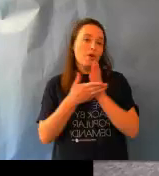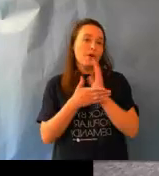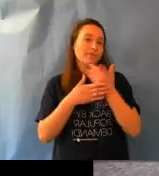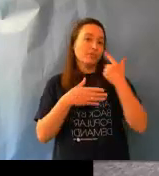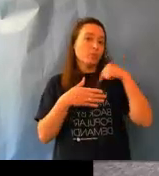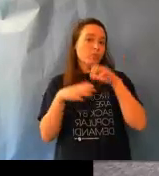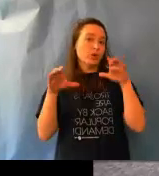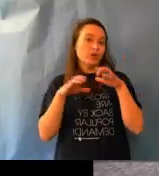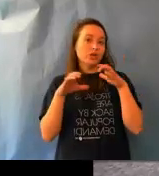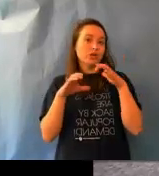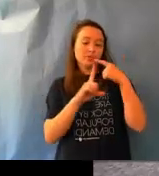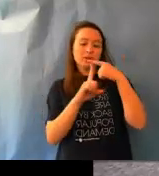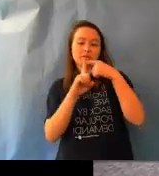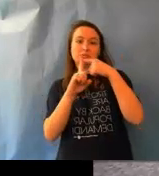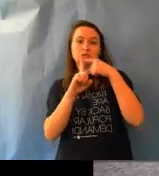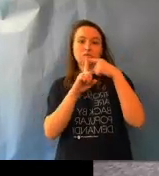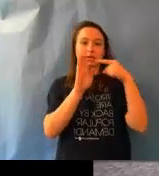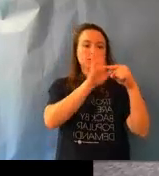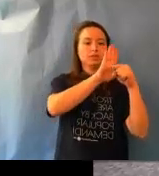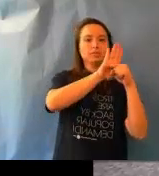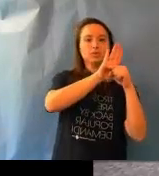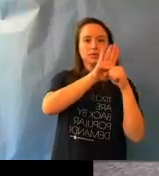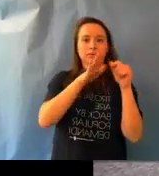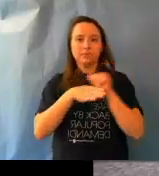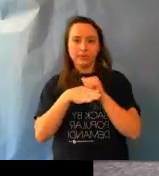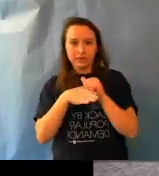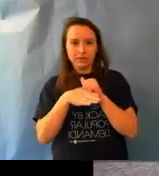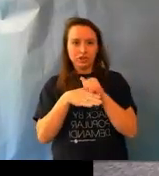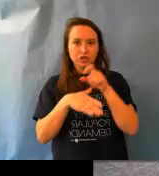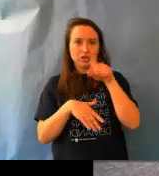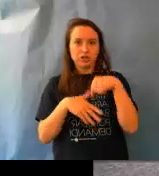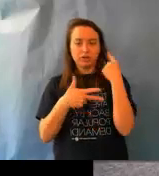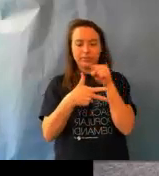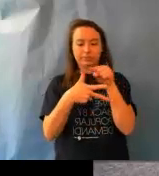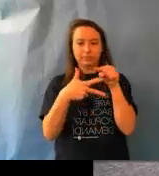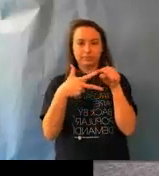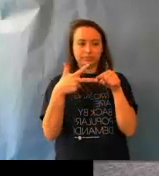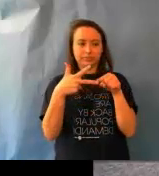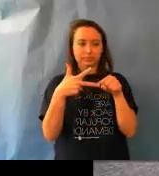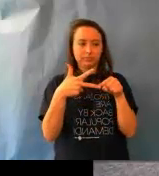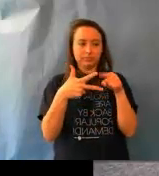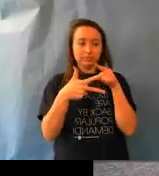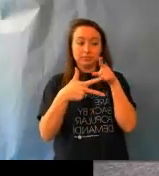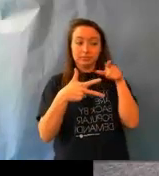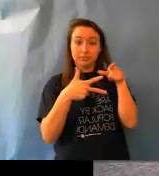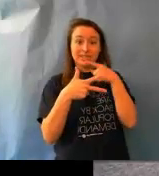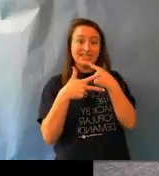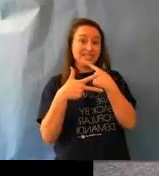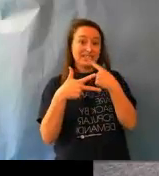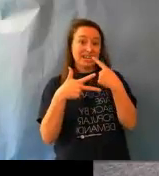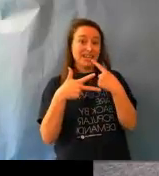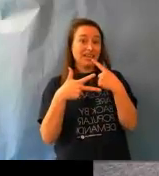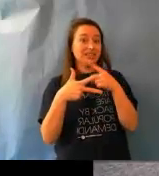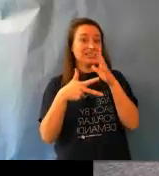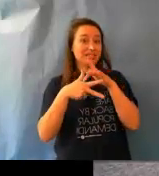right, we're going to do some addition and subtraction practice. So I need you to get out 3 things. I need you to get out your Say It, Tap